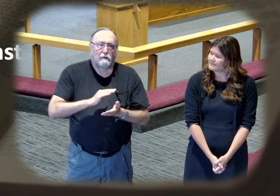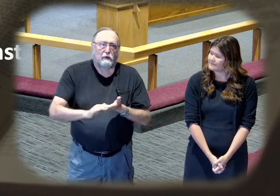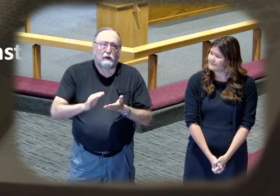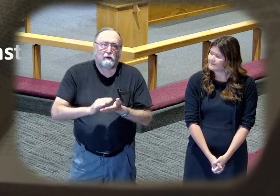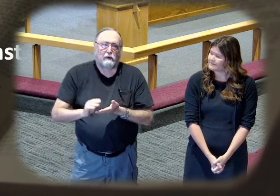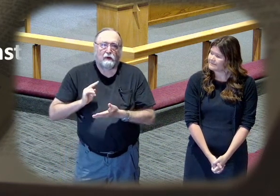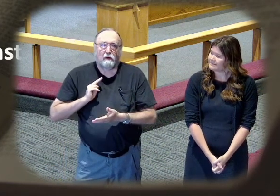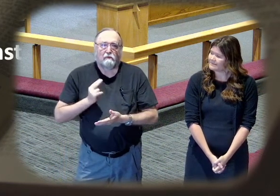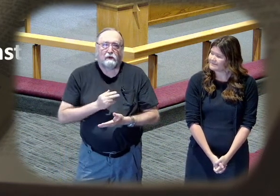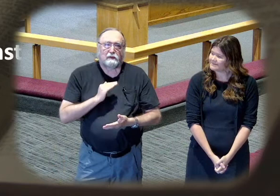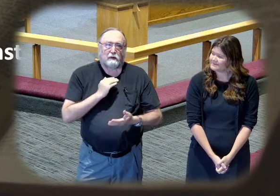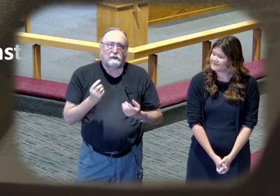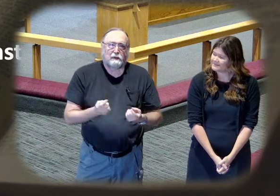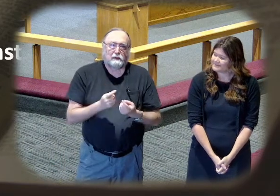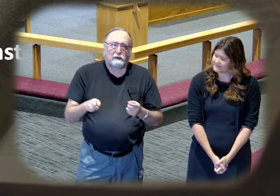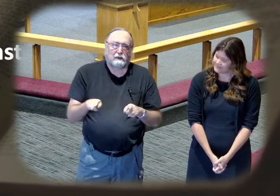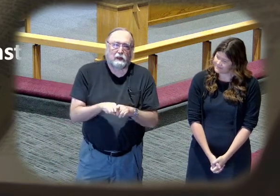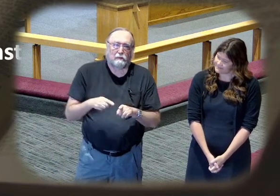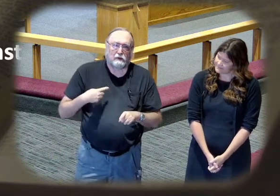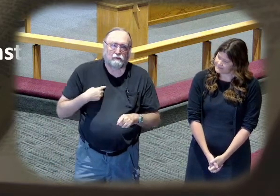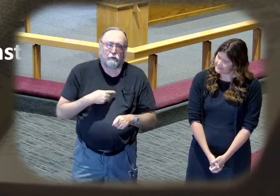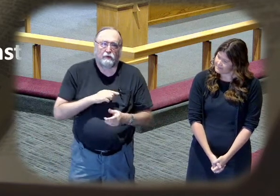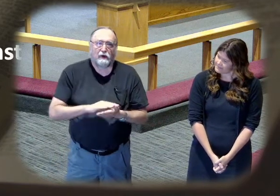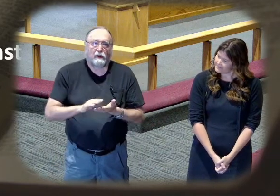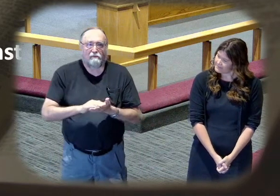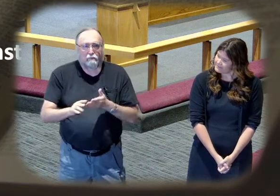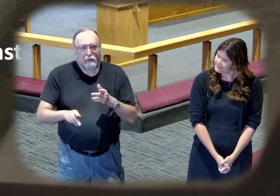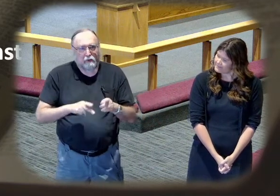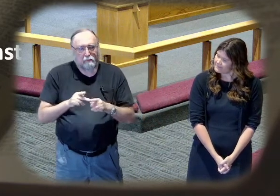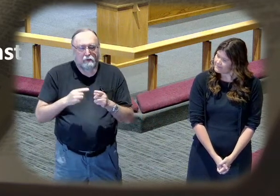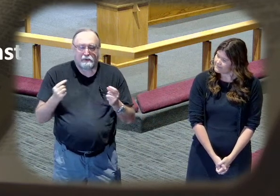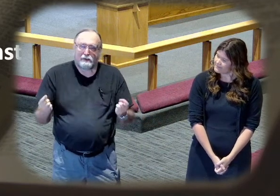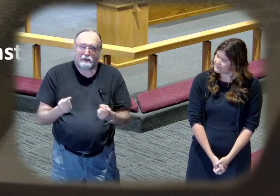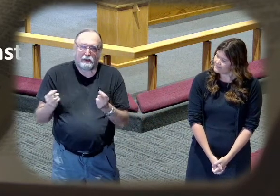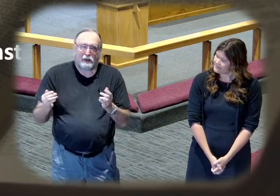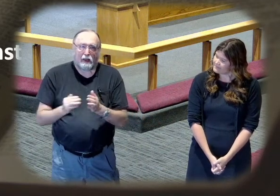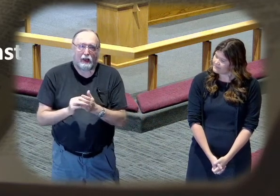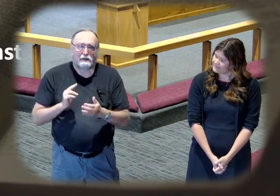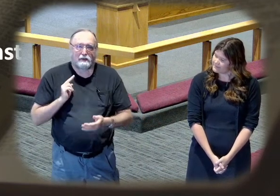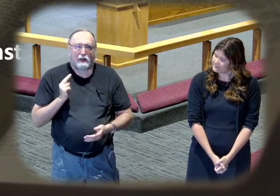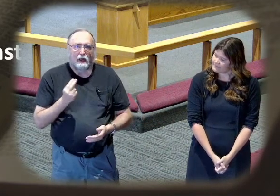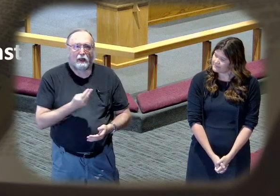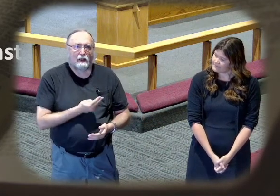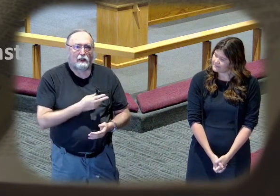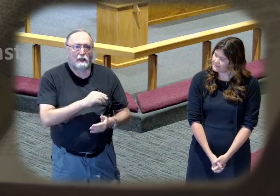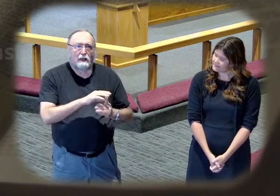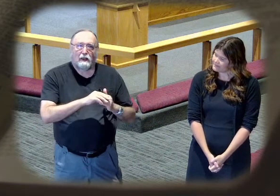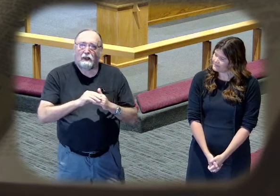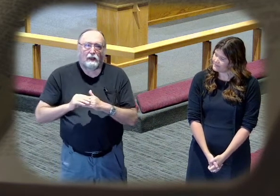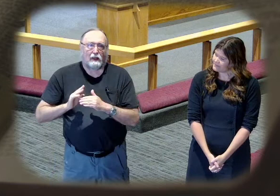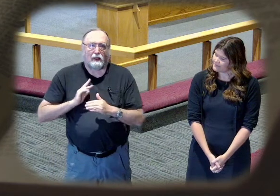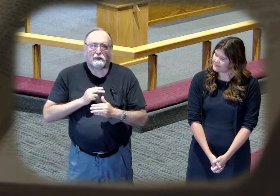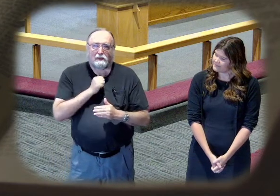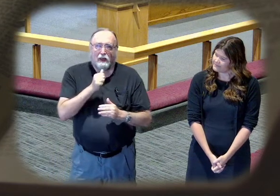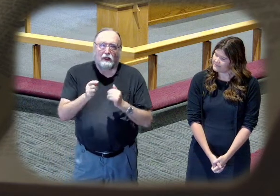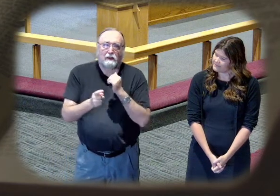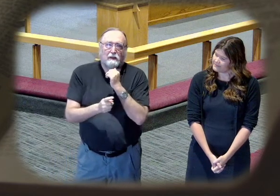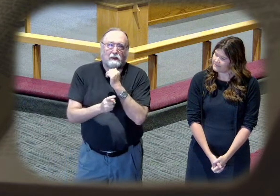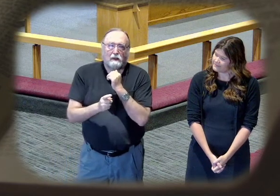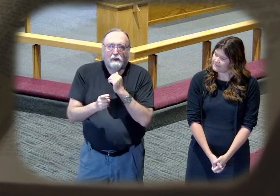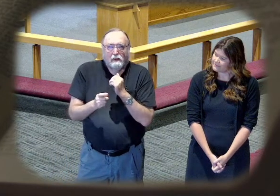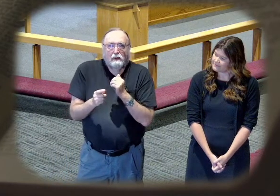forgive us our trespasses, as we forgive those who trespass against us. And lead us not into